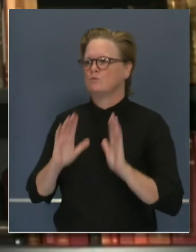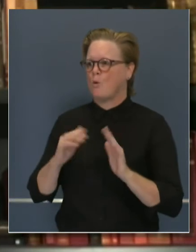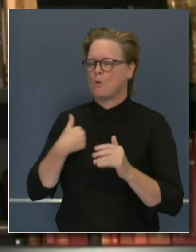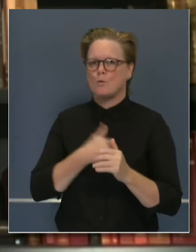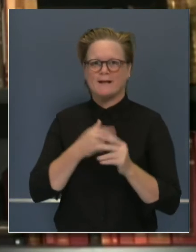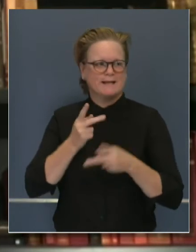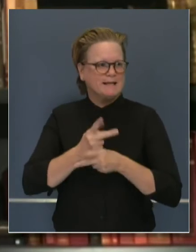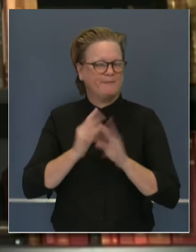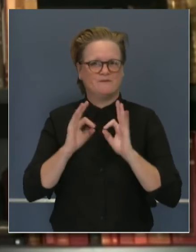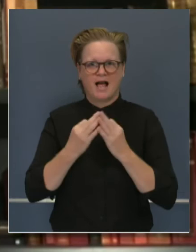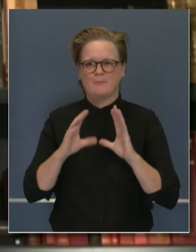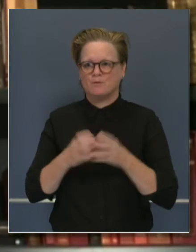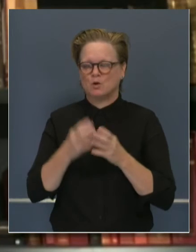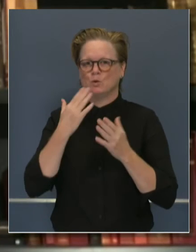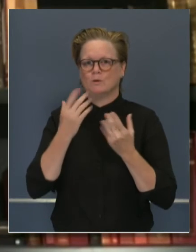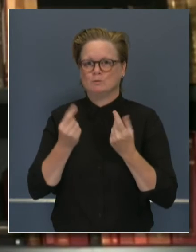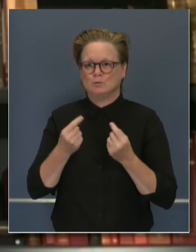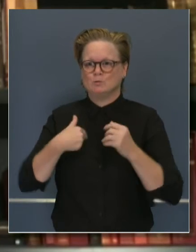days.